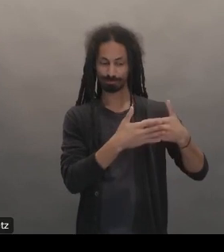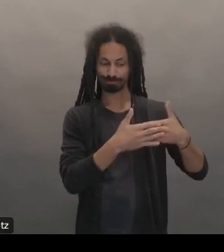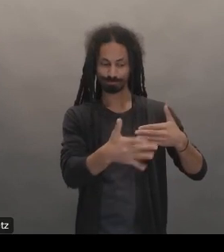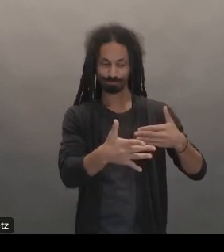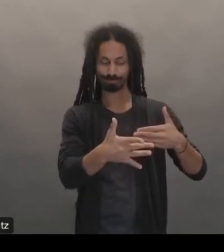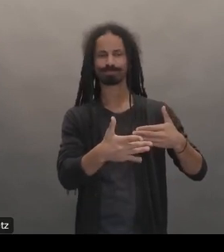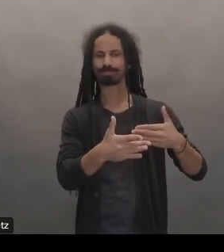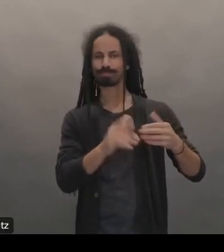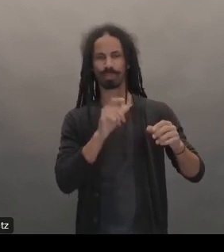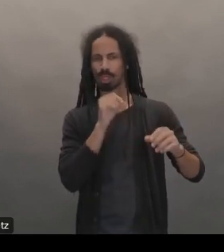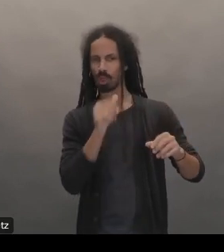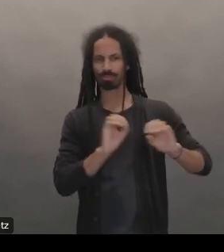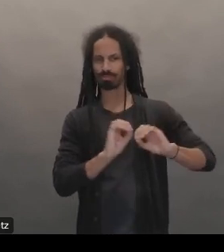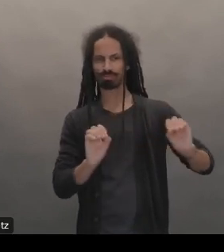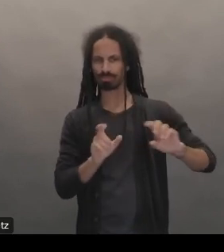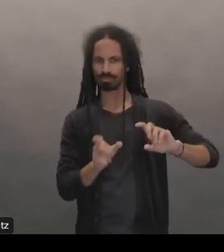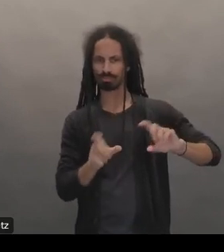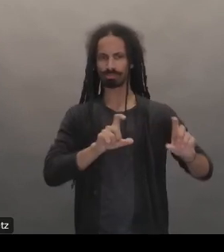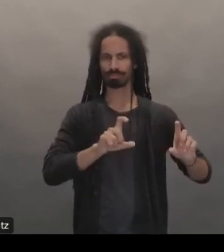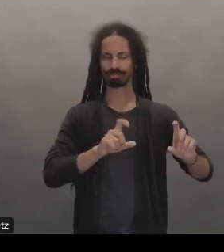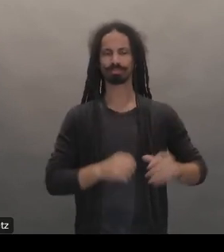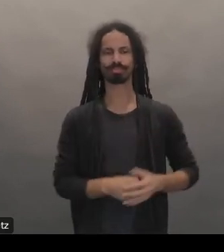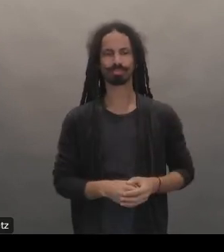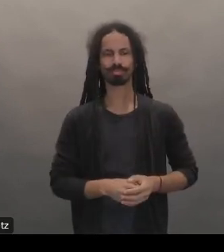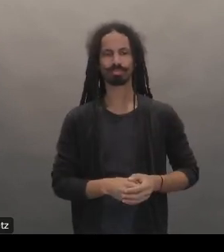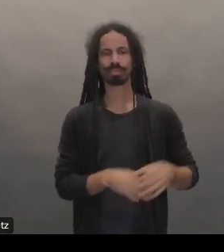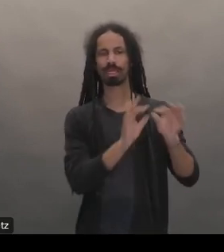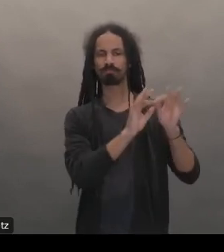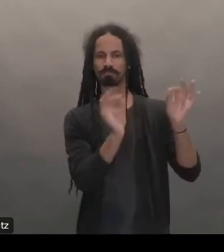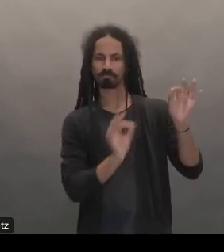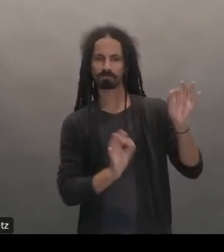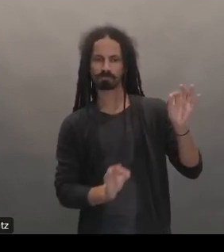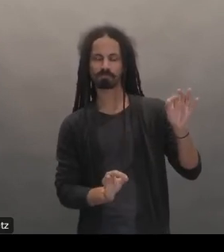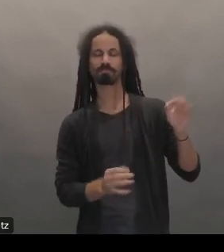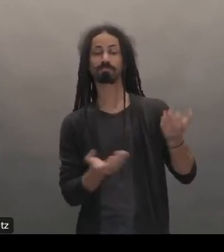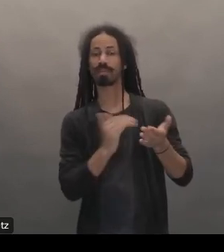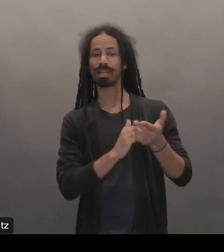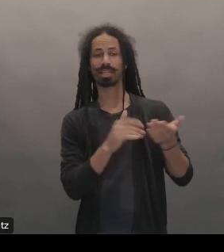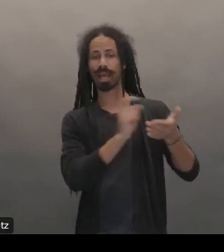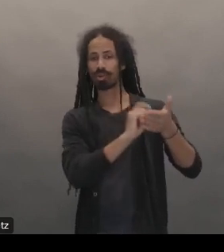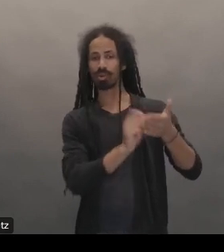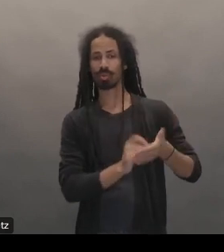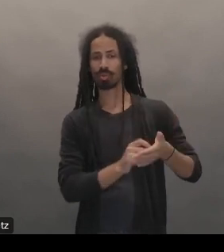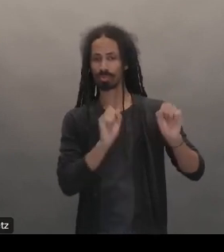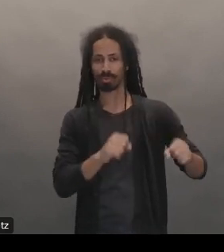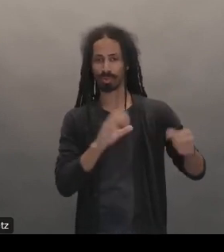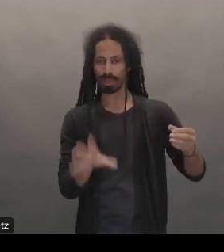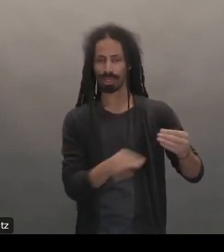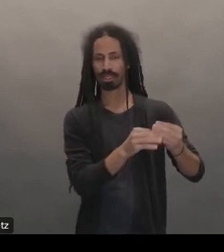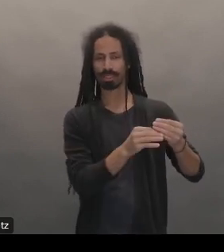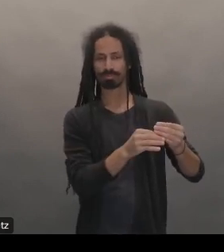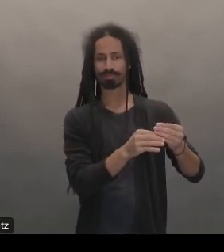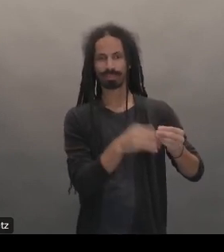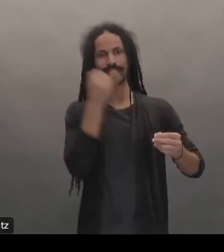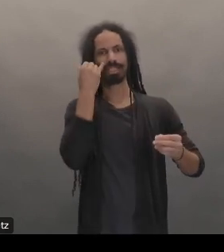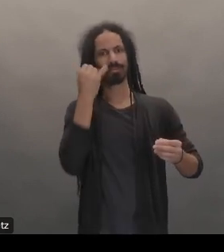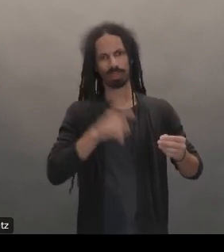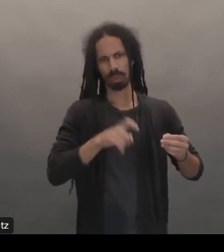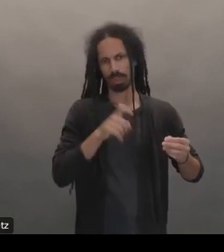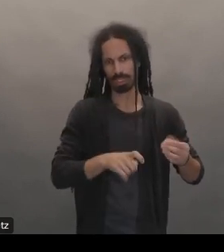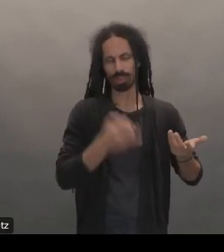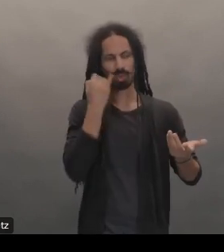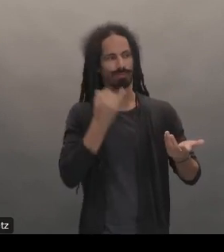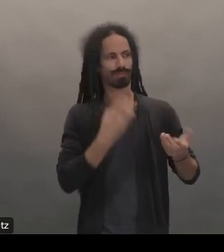and it's double spaced as well. And a note, as I said here, include only if needed. So if the table requires additional